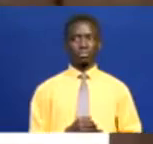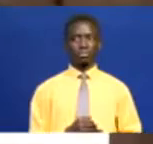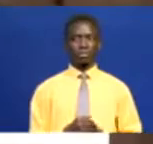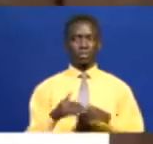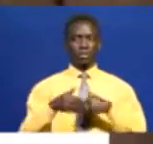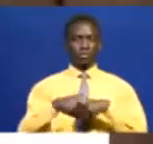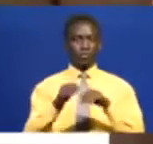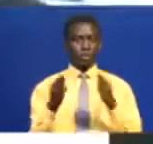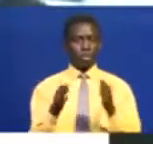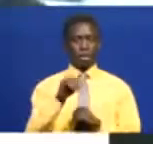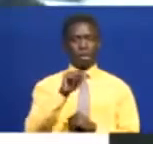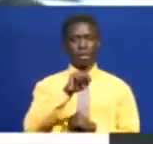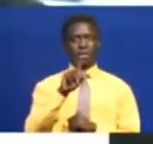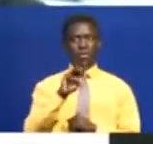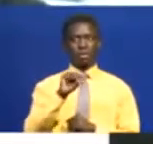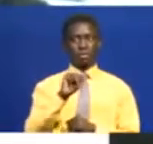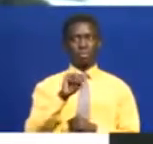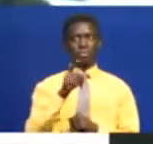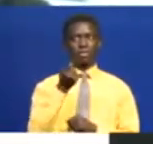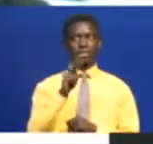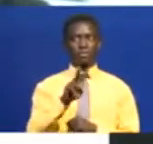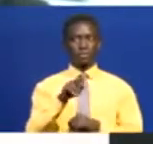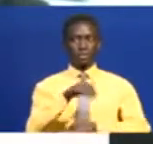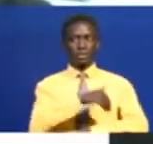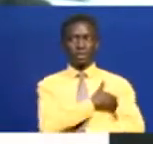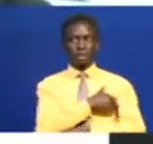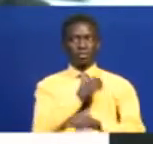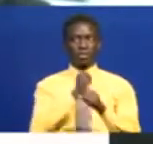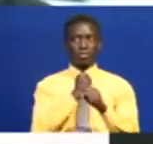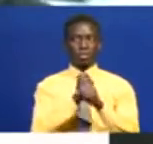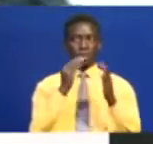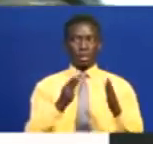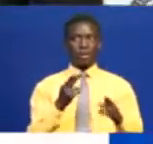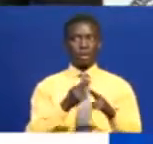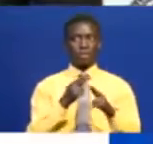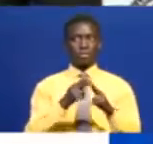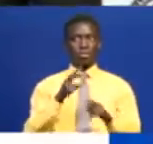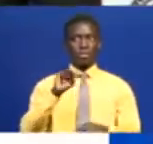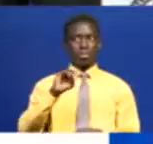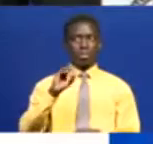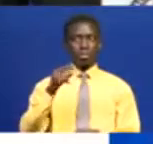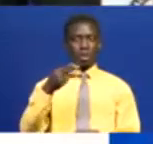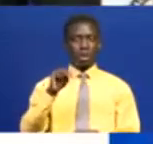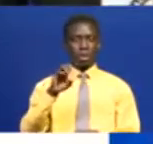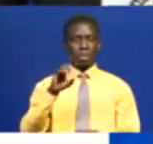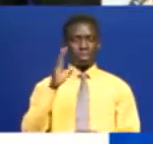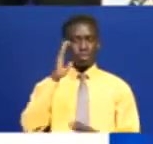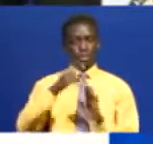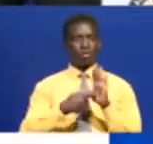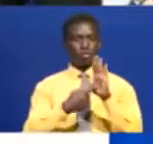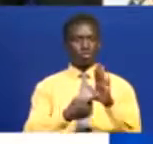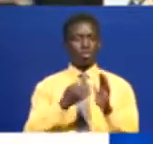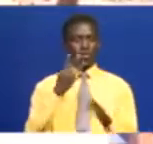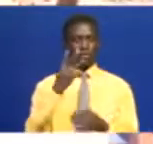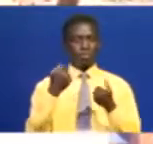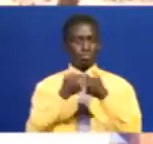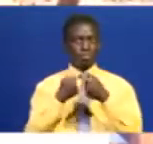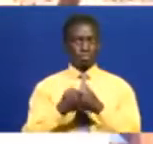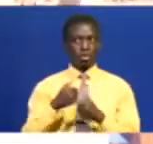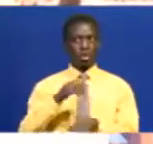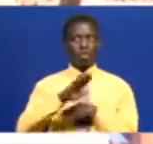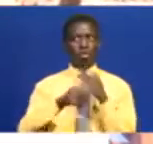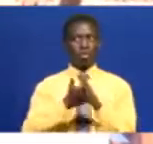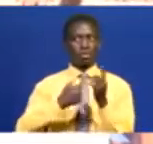According to Azam TV Chief Operations Officer Yaya Mohamed, Azam Media will air 4 matches in every round on their pay